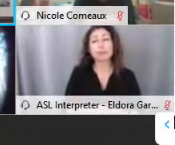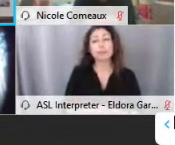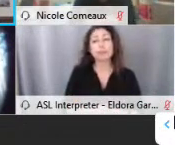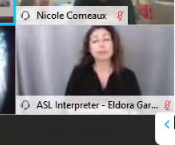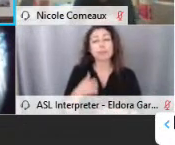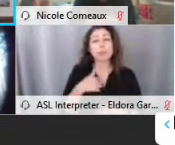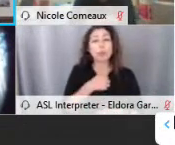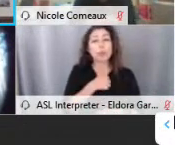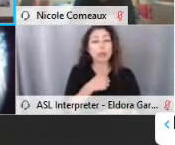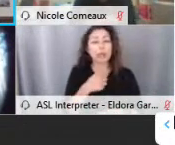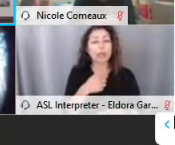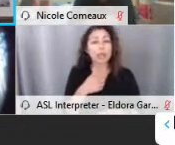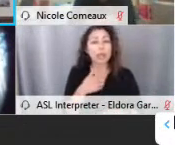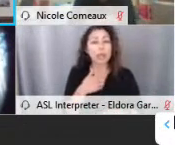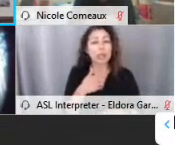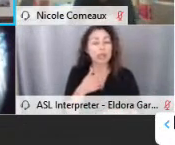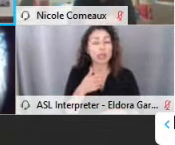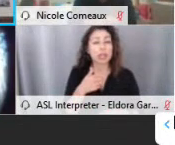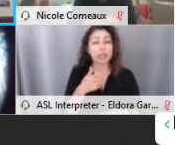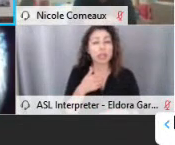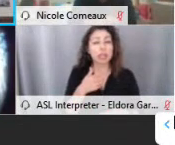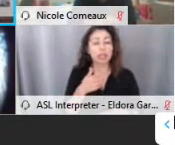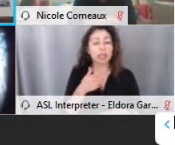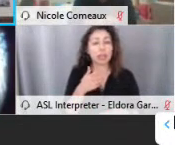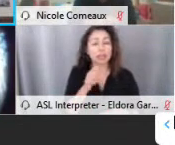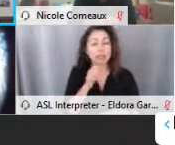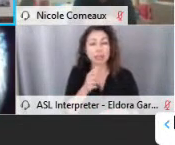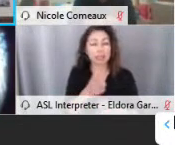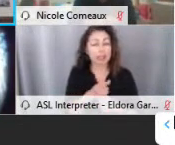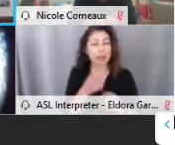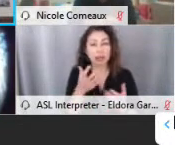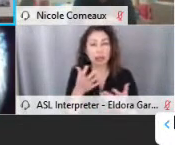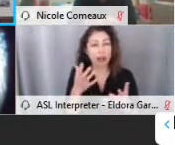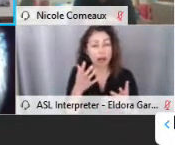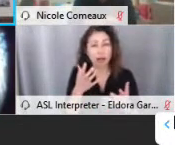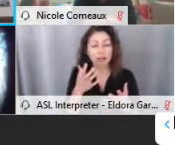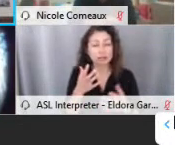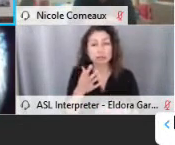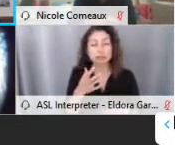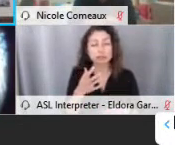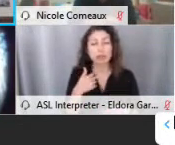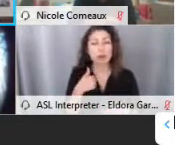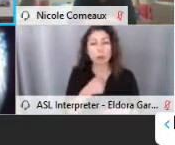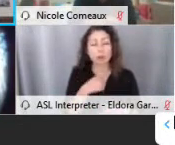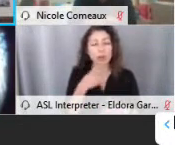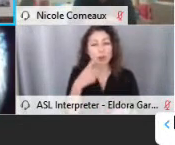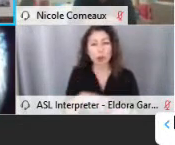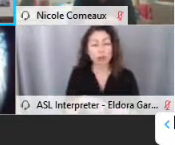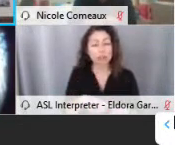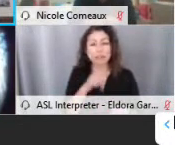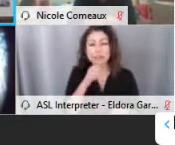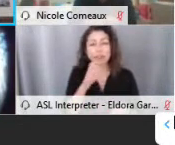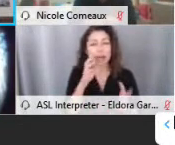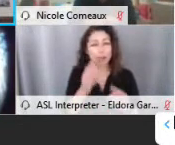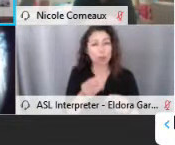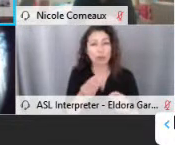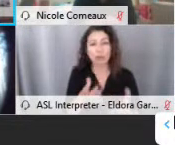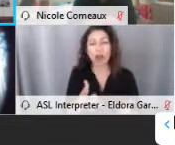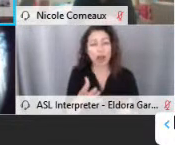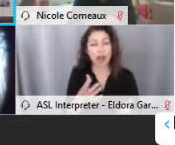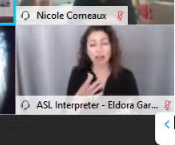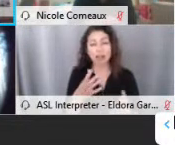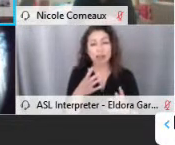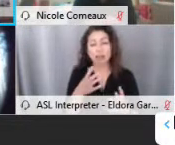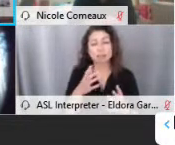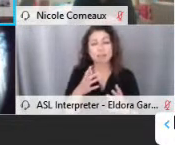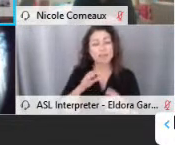we were underwhelmed and we saw that it really did not provide the